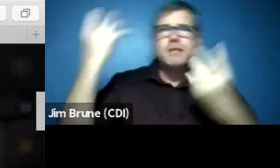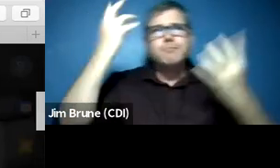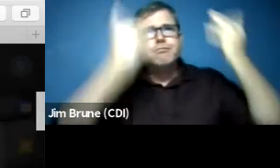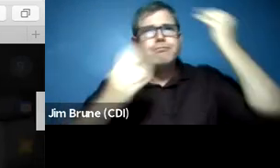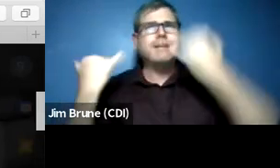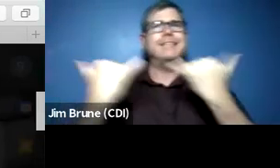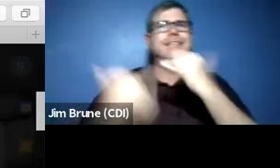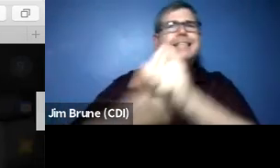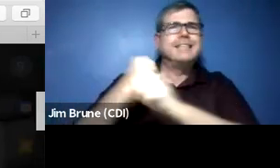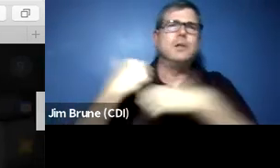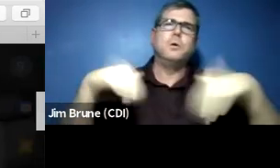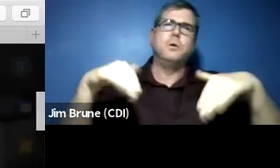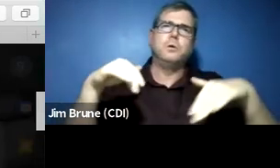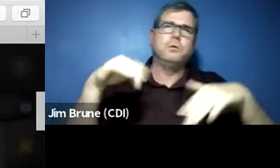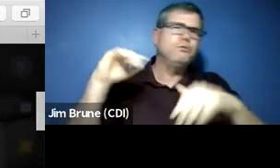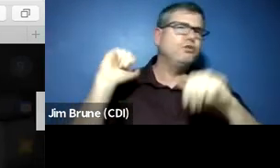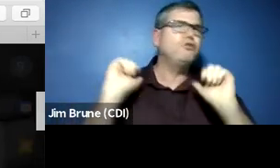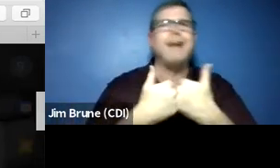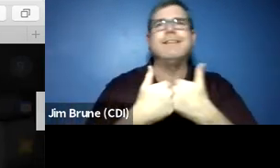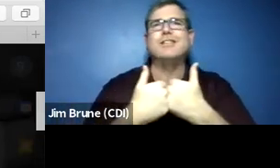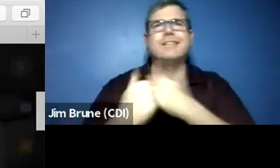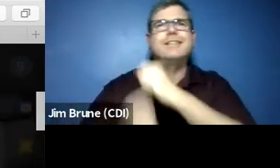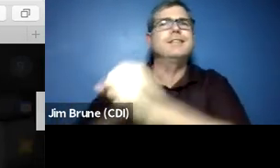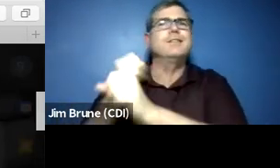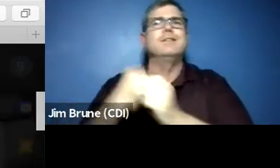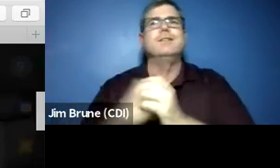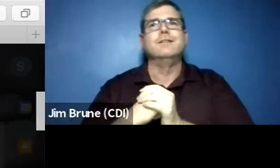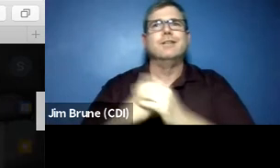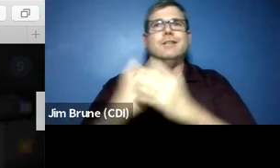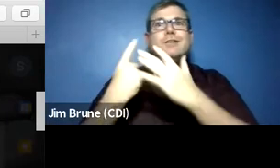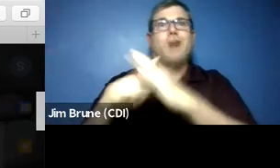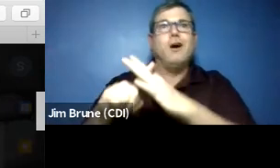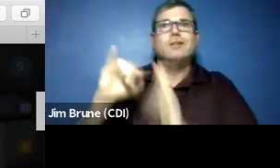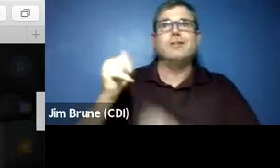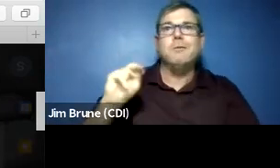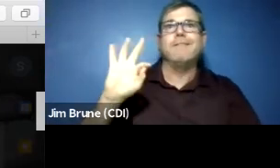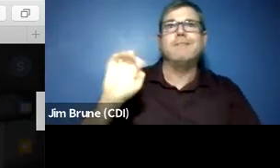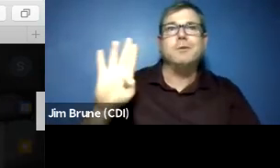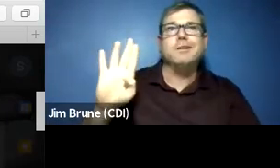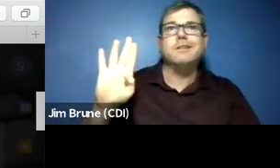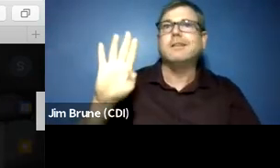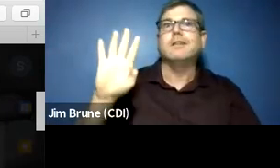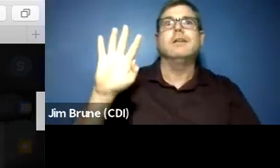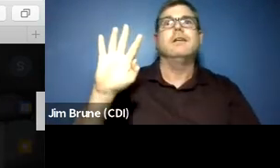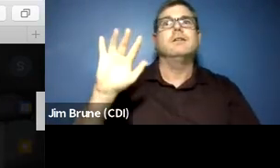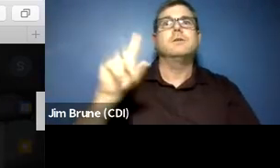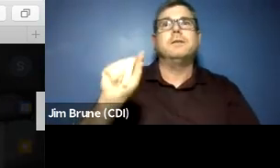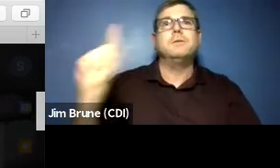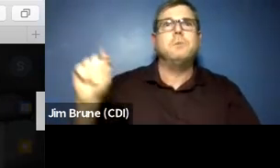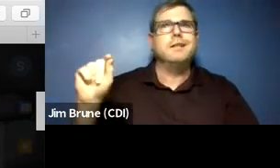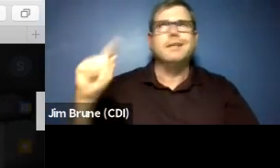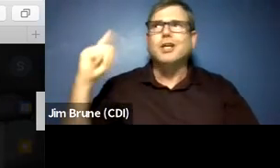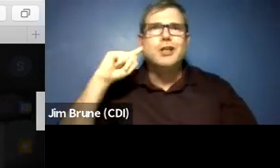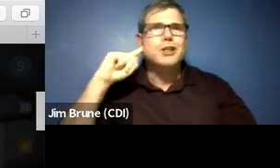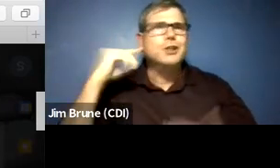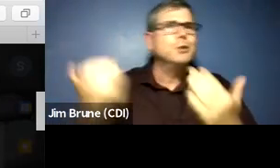scary. We started off in January and February of 2020 hearing about this new virus, coronavirus, and wondering, is